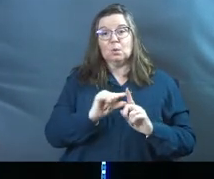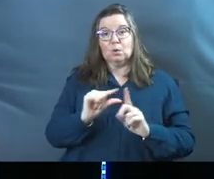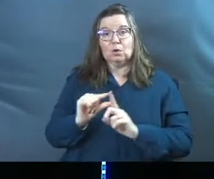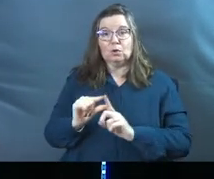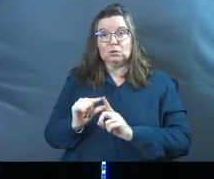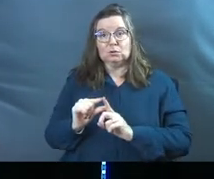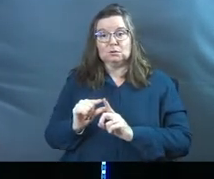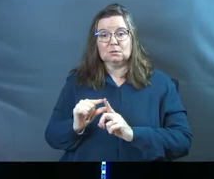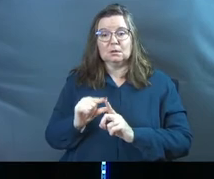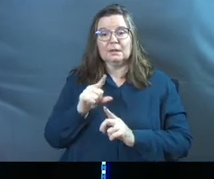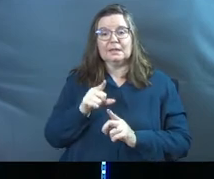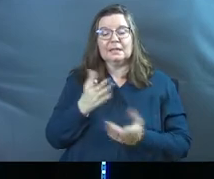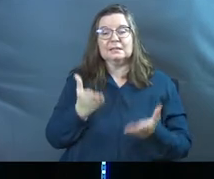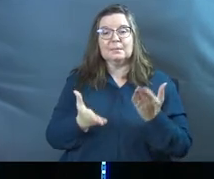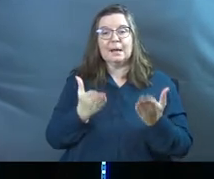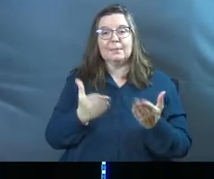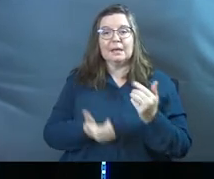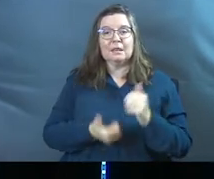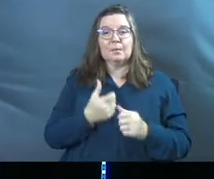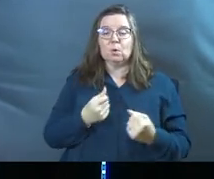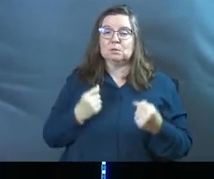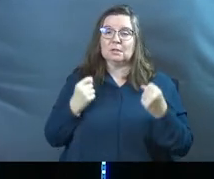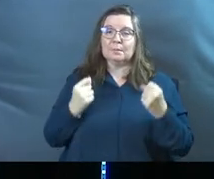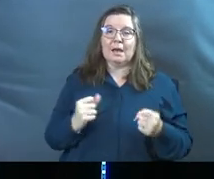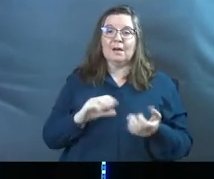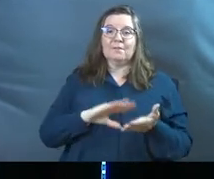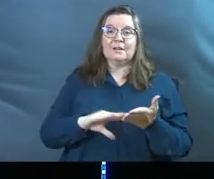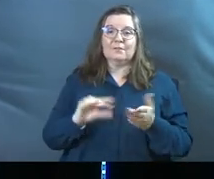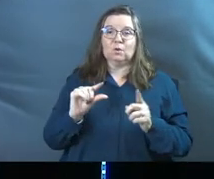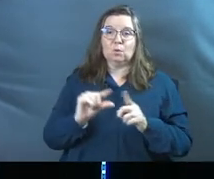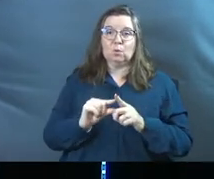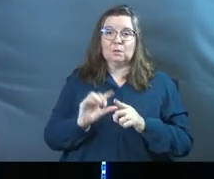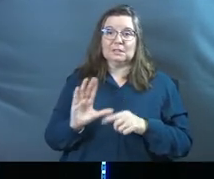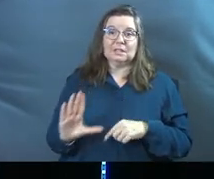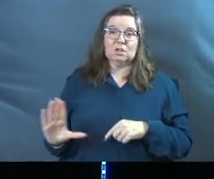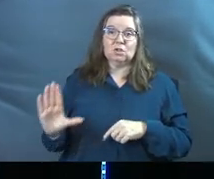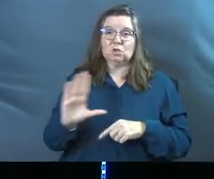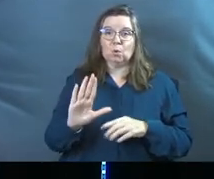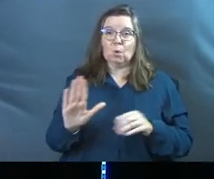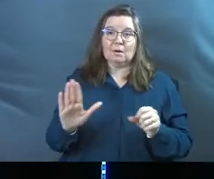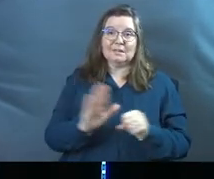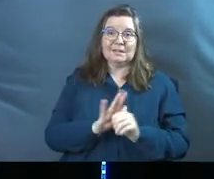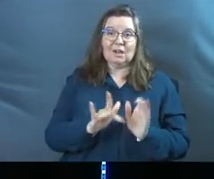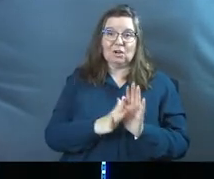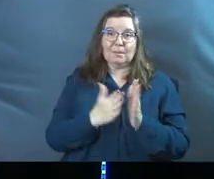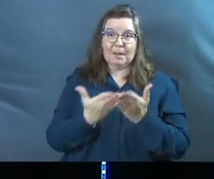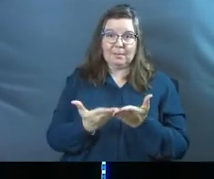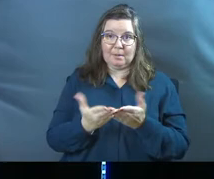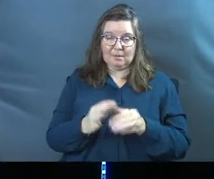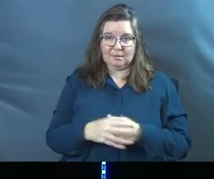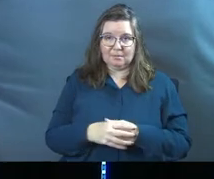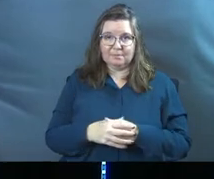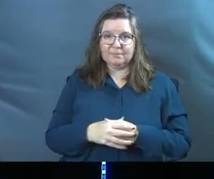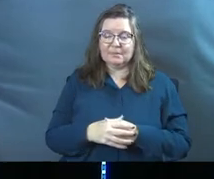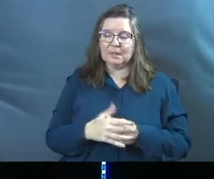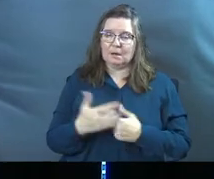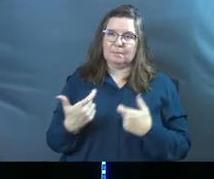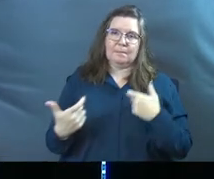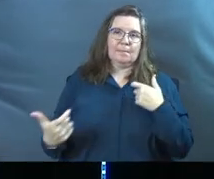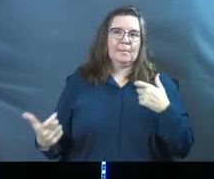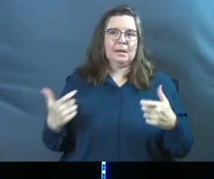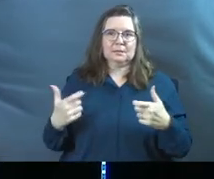words, these might be the most powerful forgiveness words in your entire Bible. They're